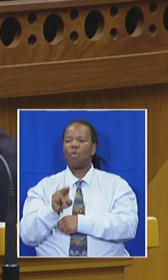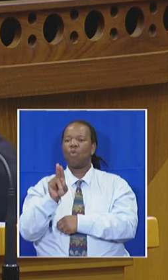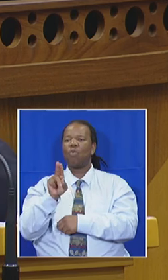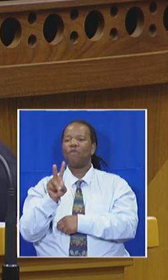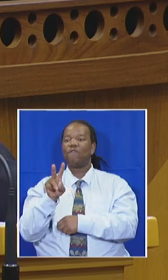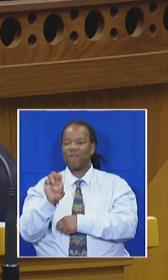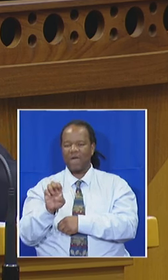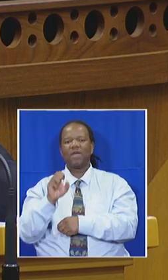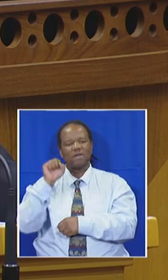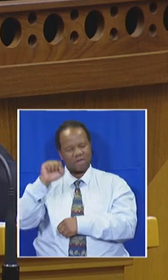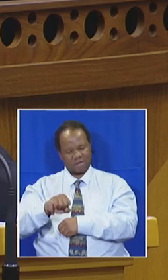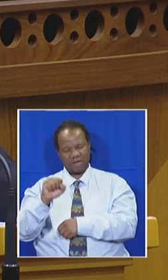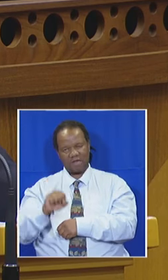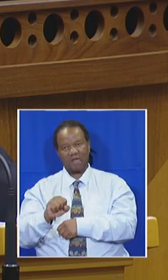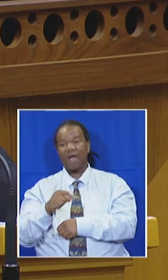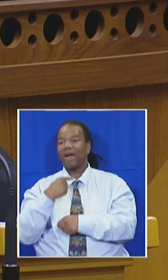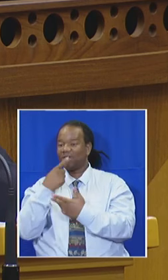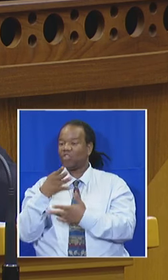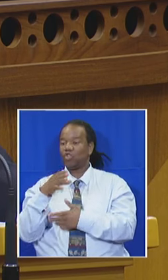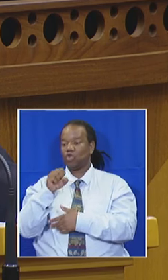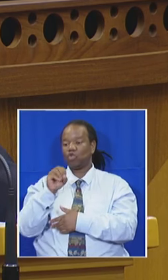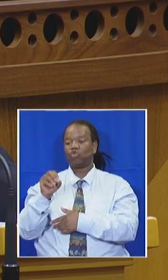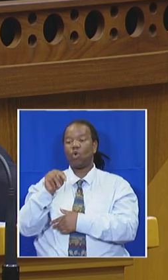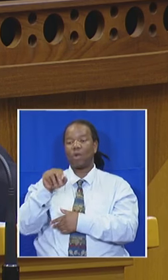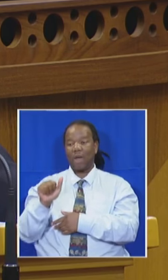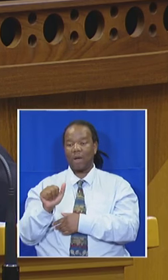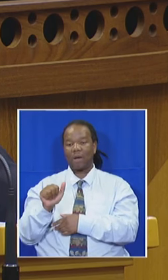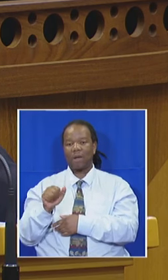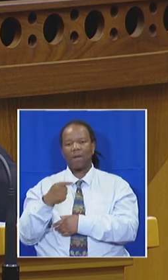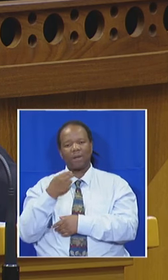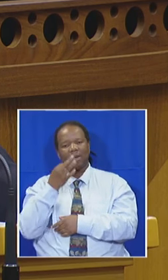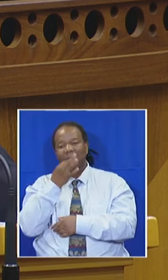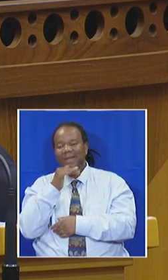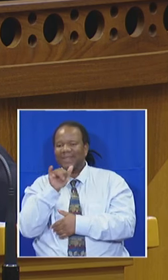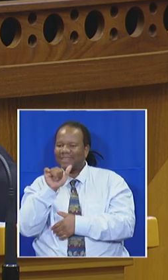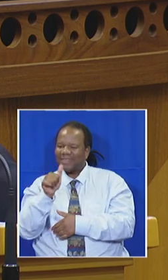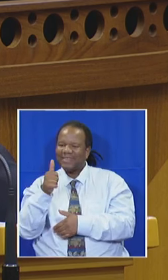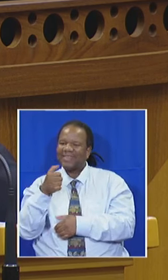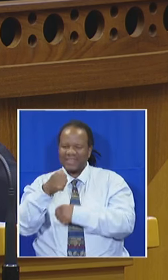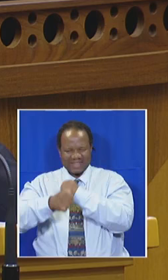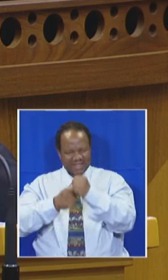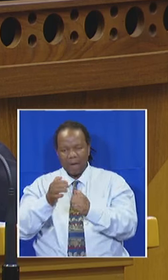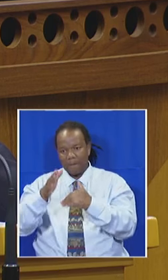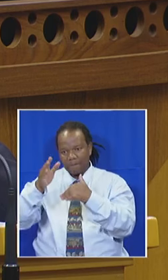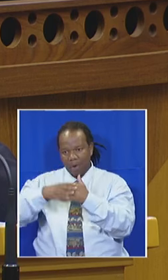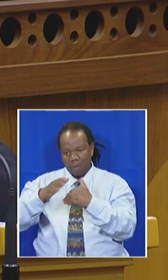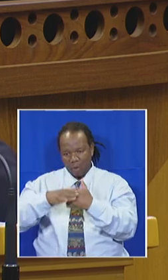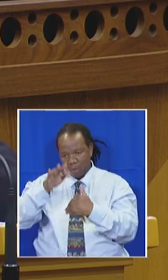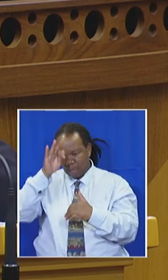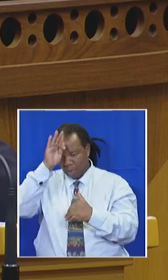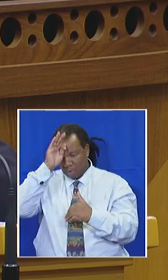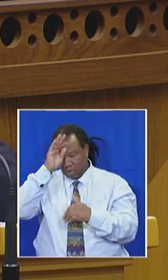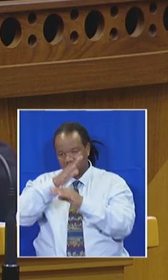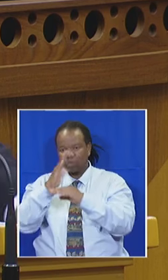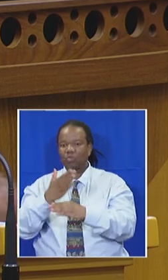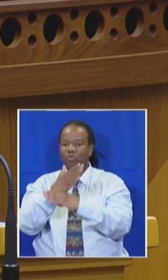the focus on promoting safety and security this year, working with our